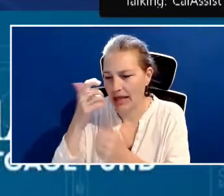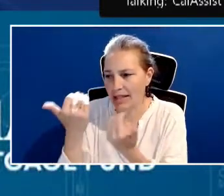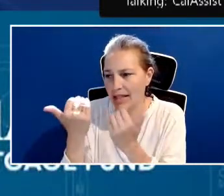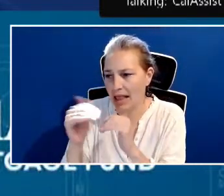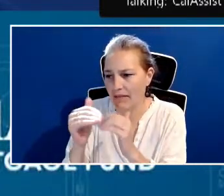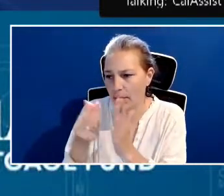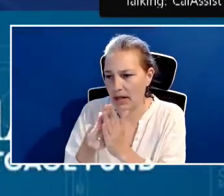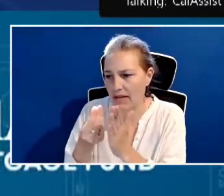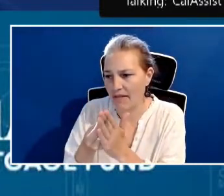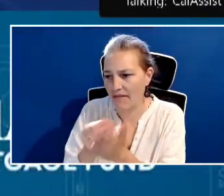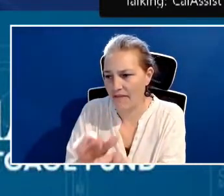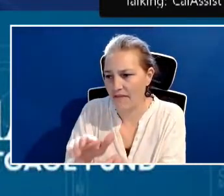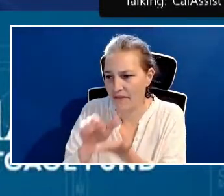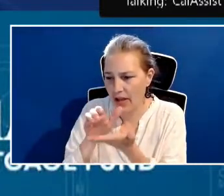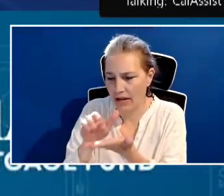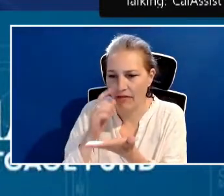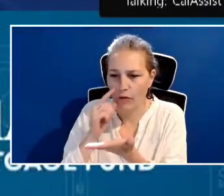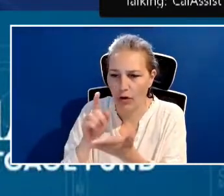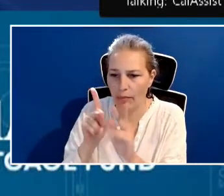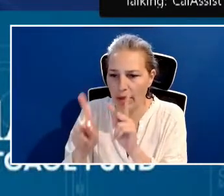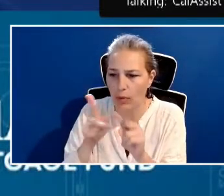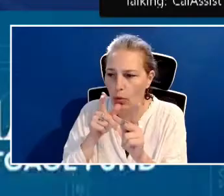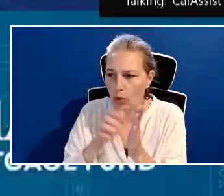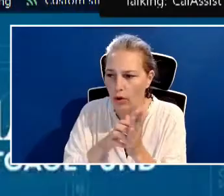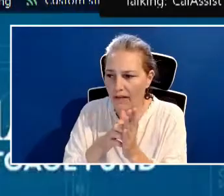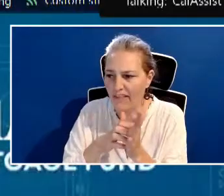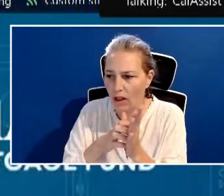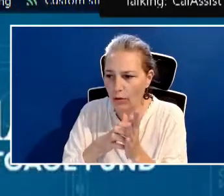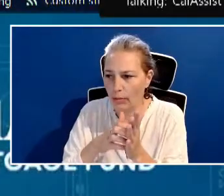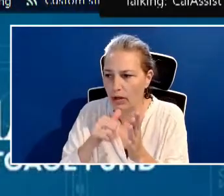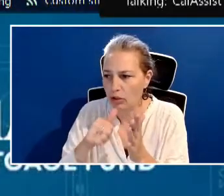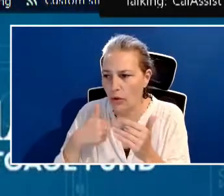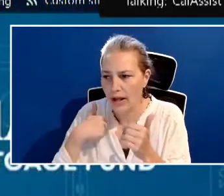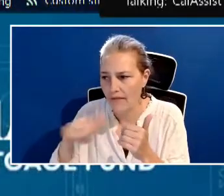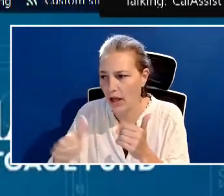people who are most vulnerable and don't have other housing options.